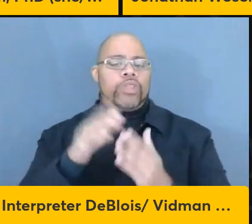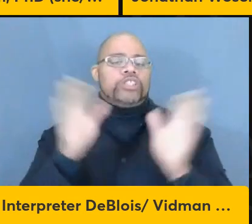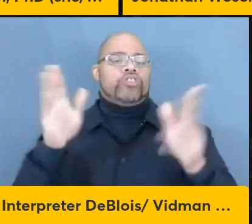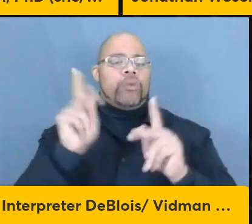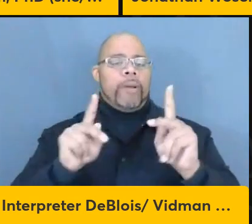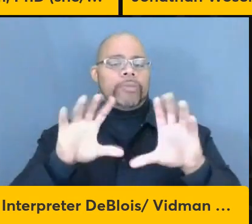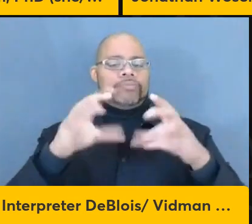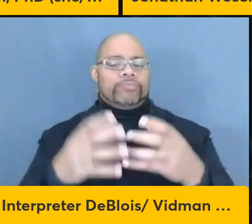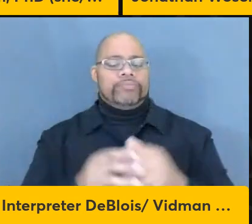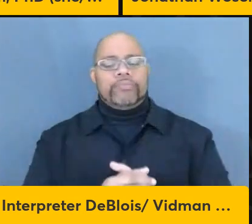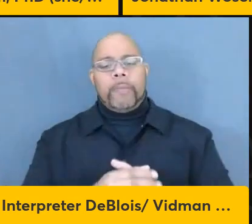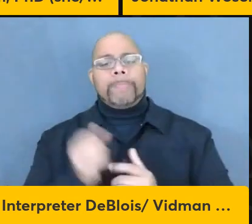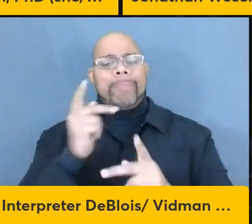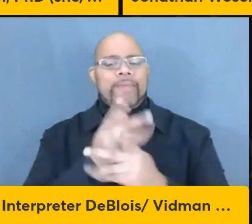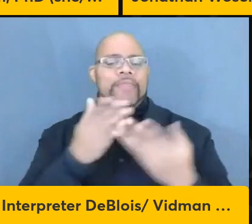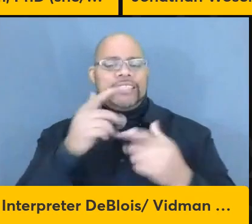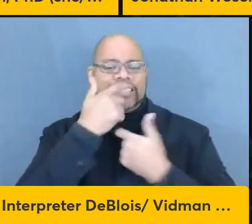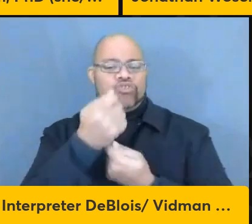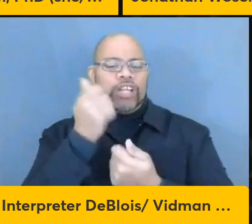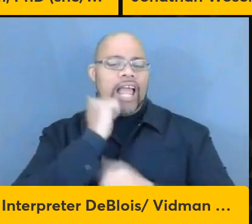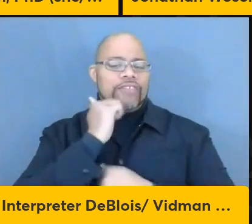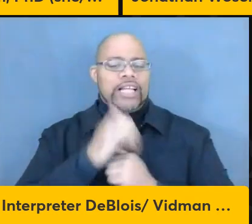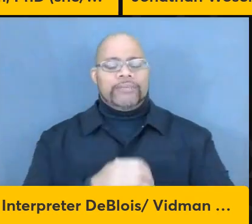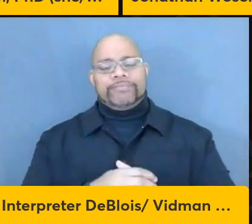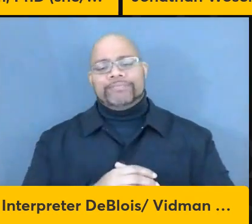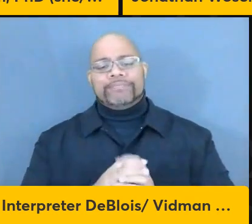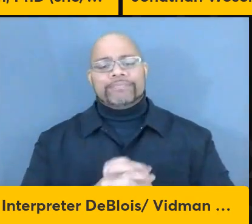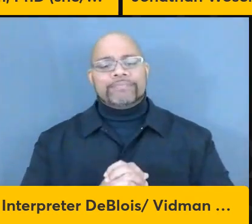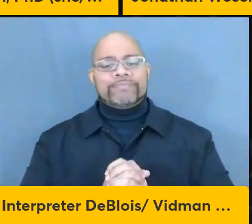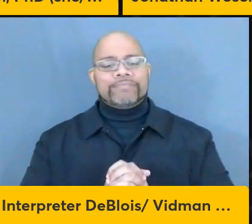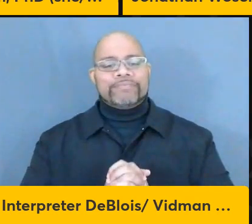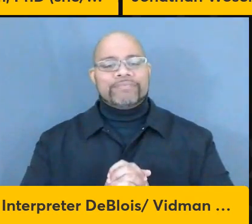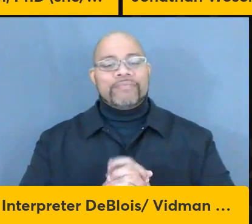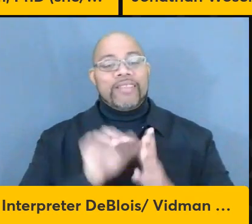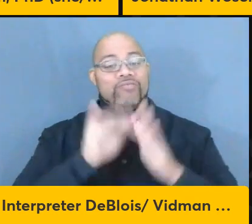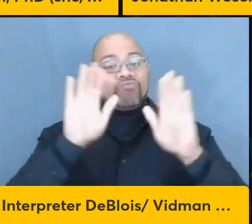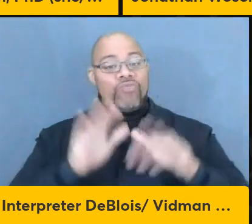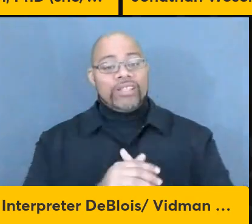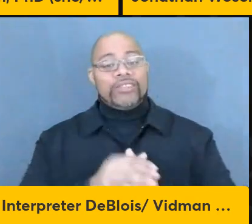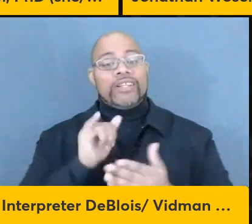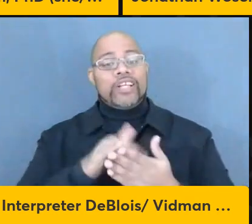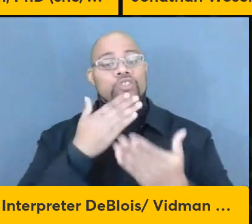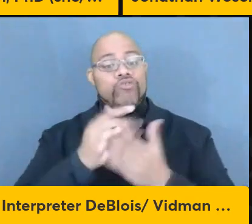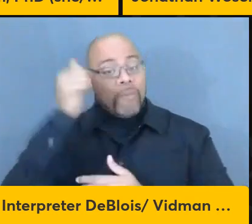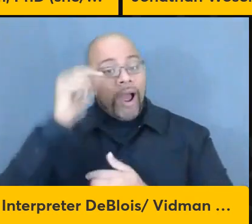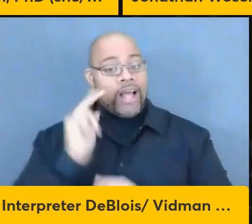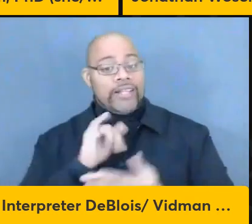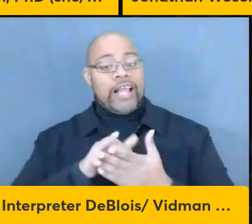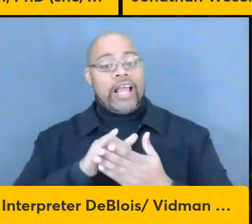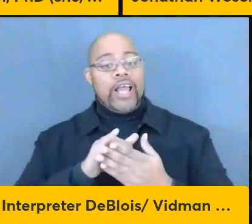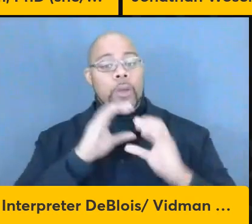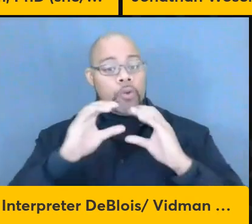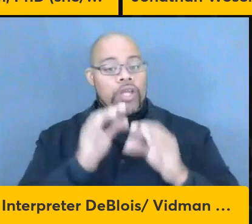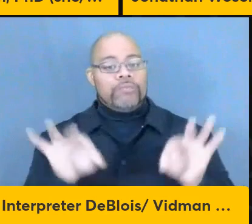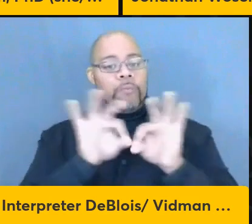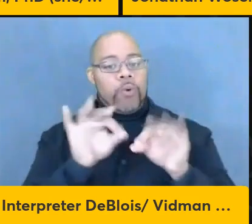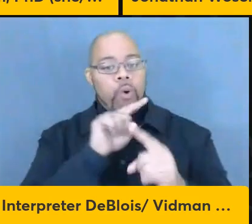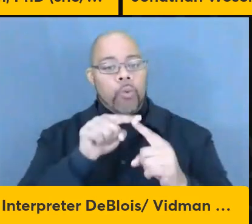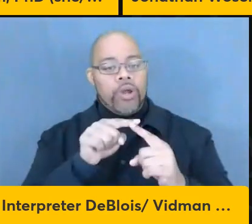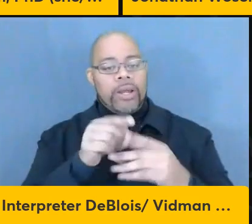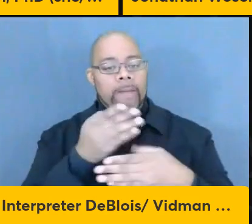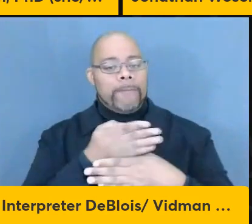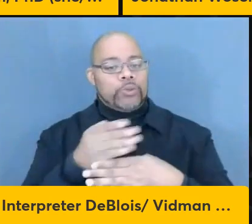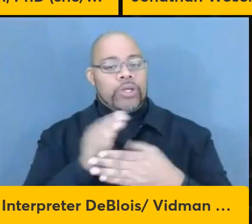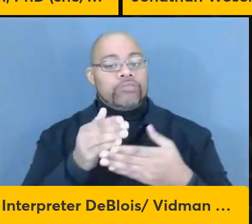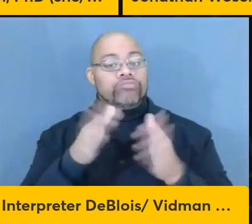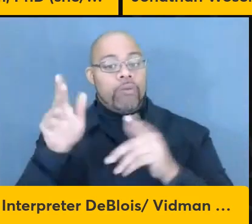public. So it keeps things interesting every day. Yeah, that's great. No, it's good to remind us that communication is key when going between the